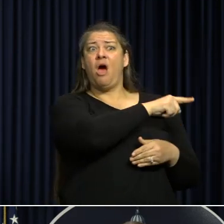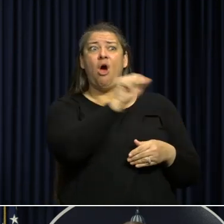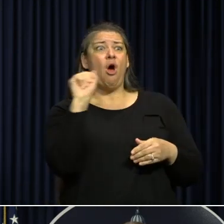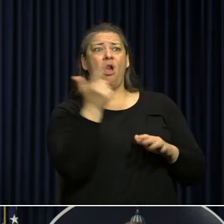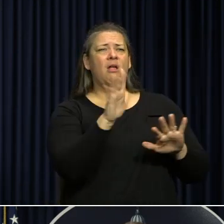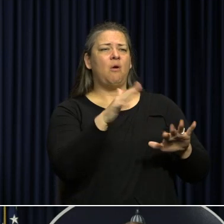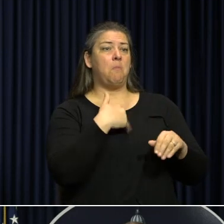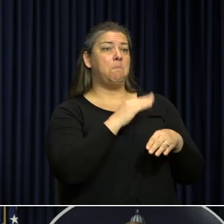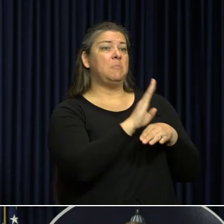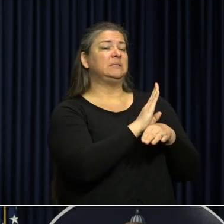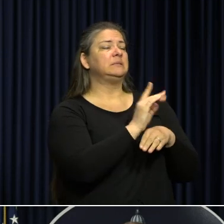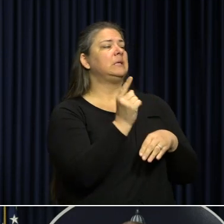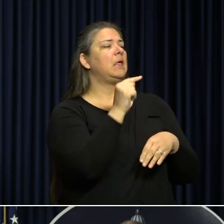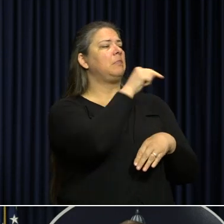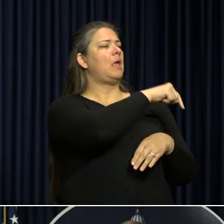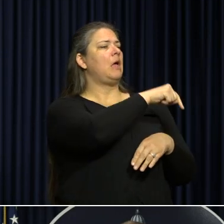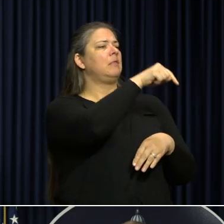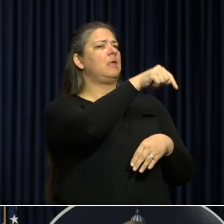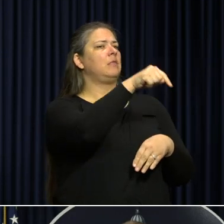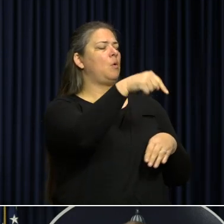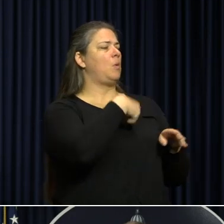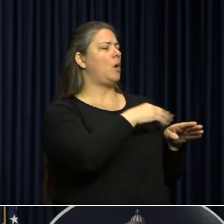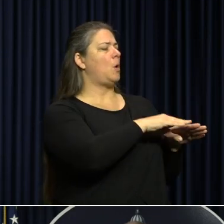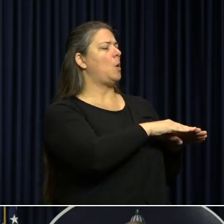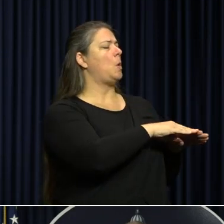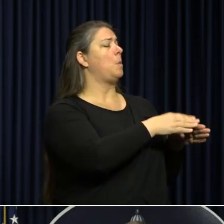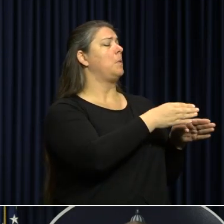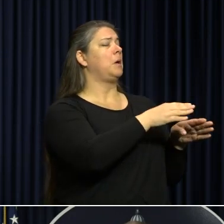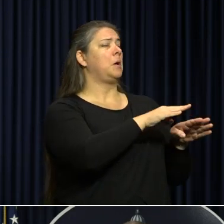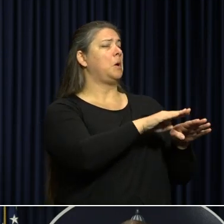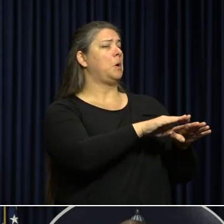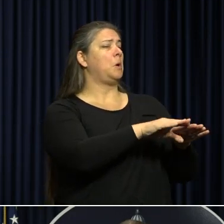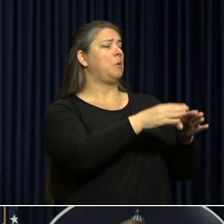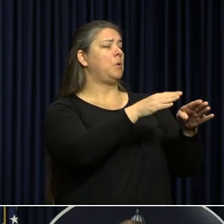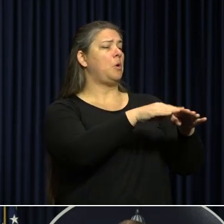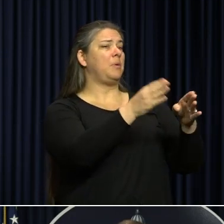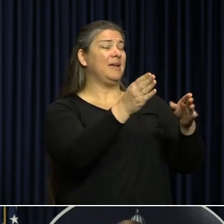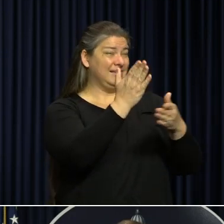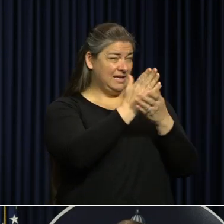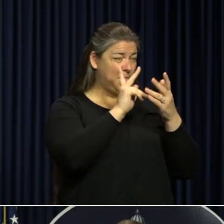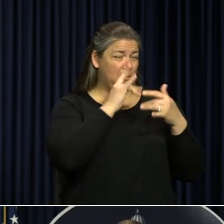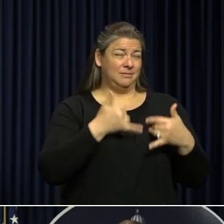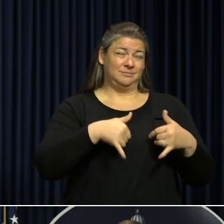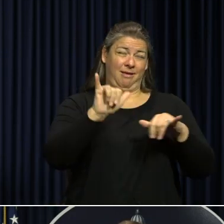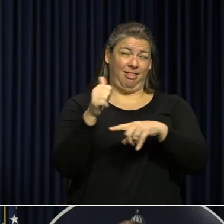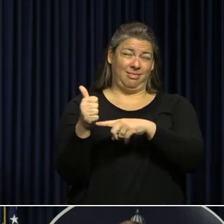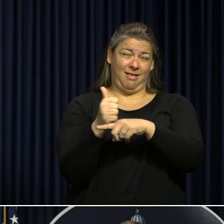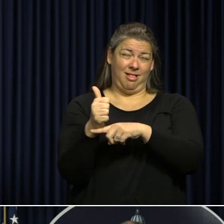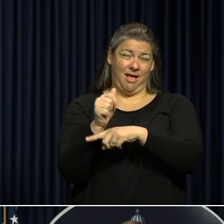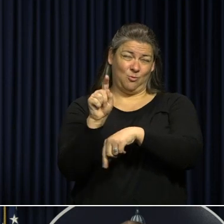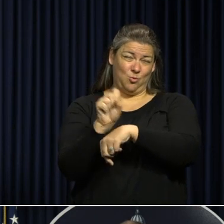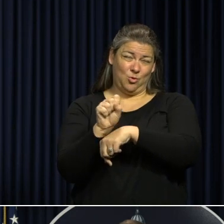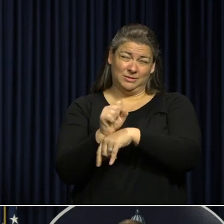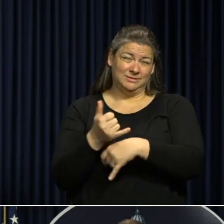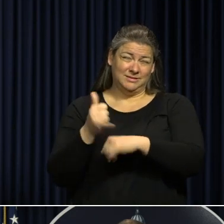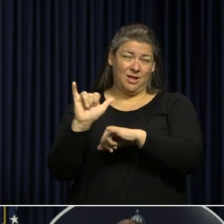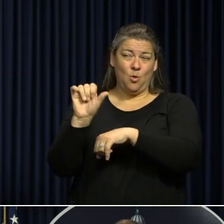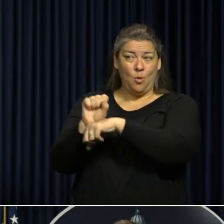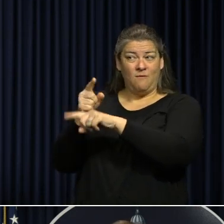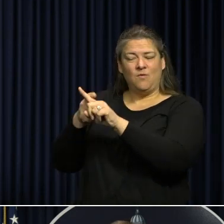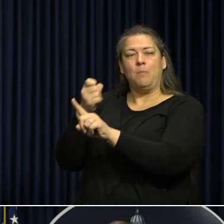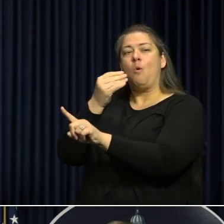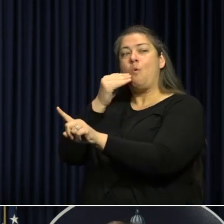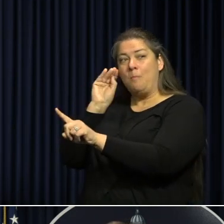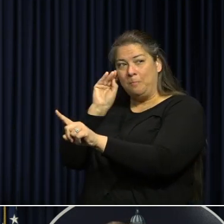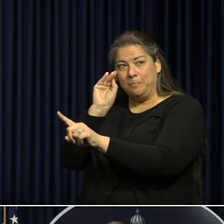of business, it's going to look different. A lot of people are still going to be teleworking, meaning being healthy at home. But just because we have healthy